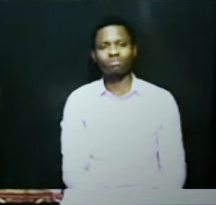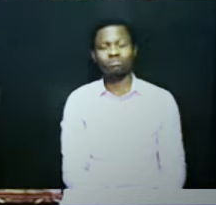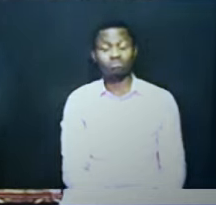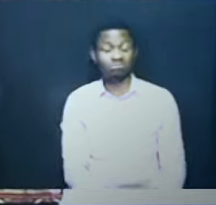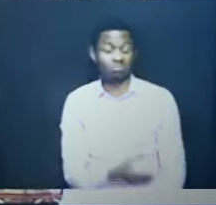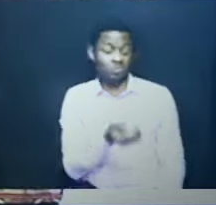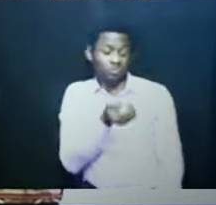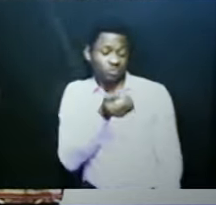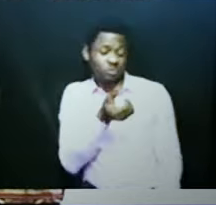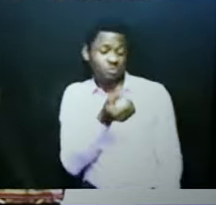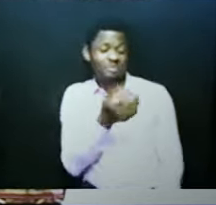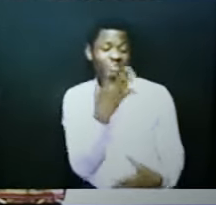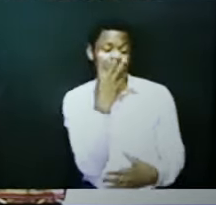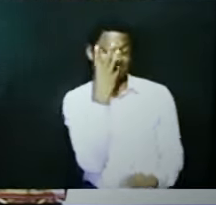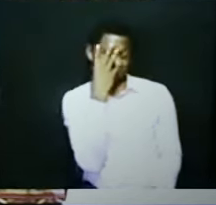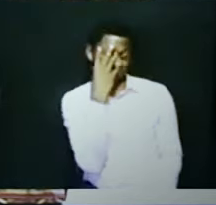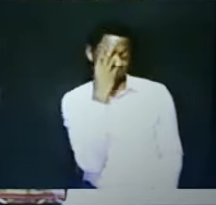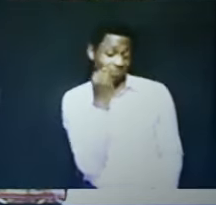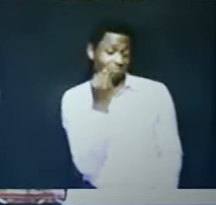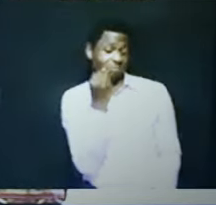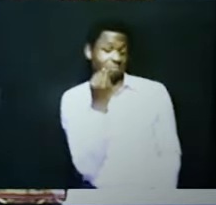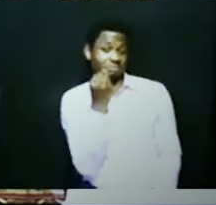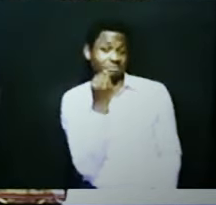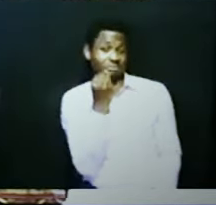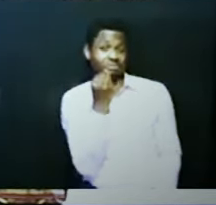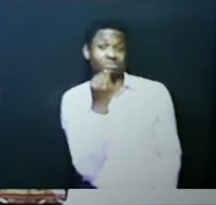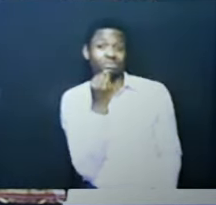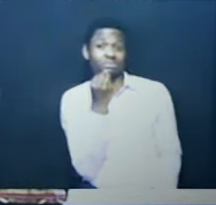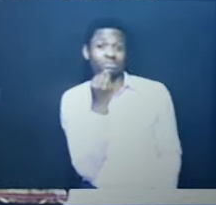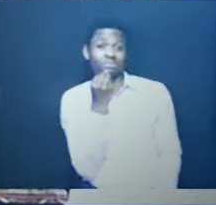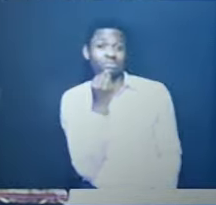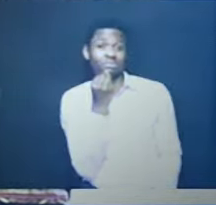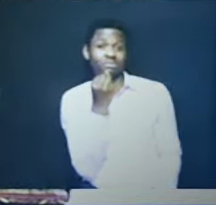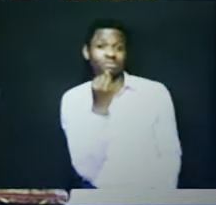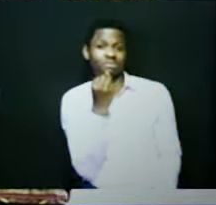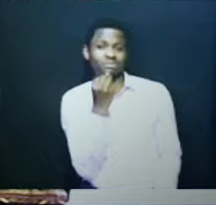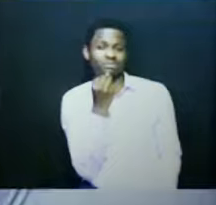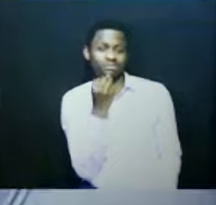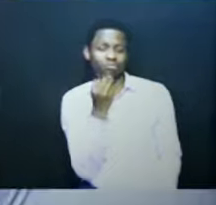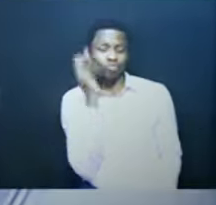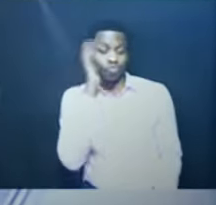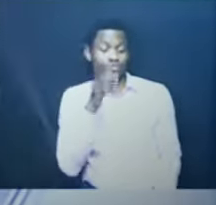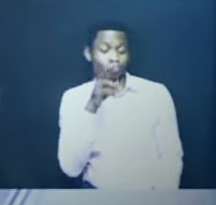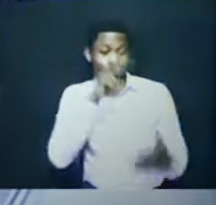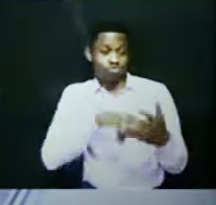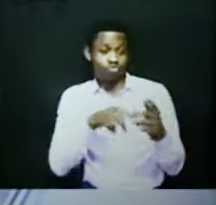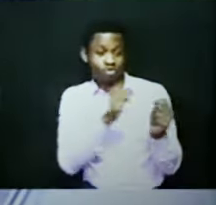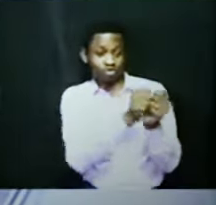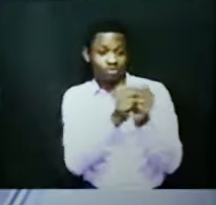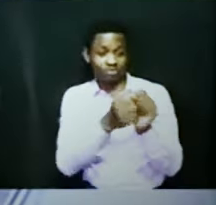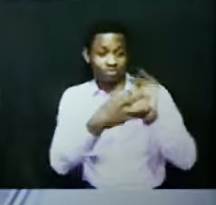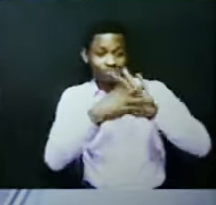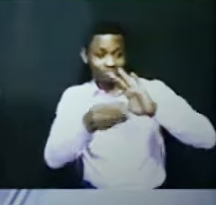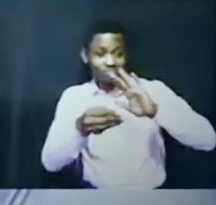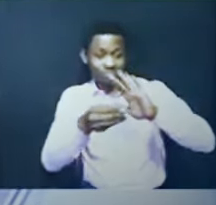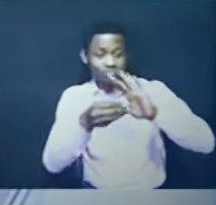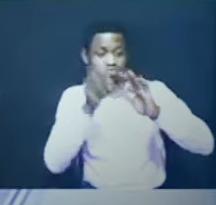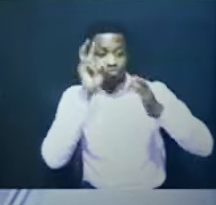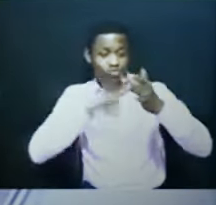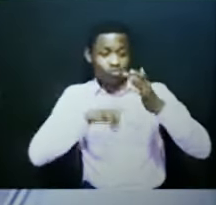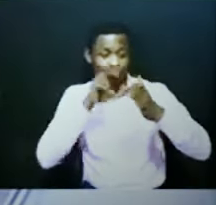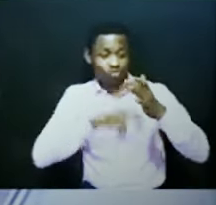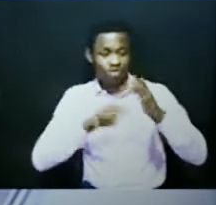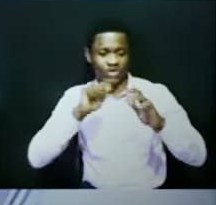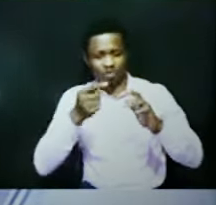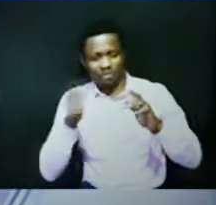sleep, comma. I want to read together, eh? We read the commas and everything